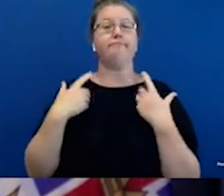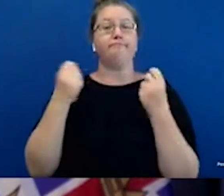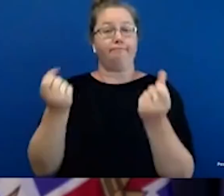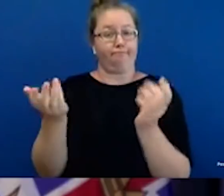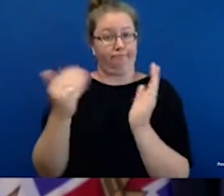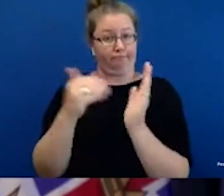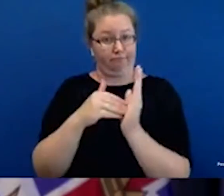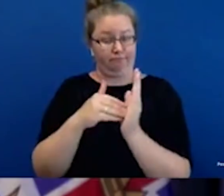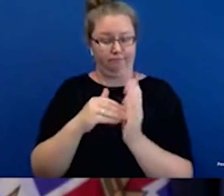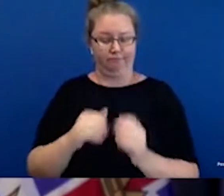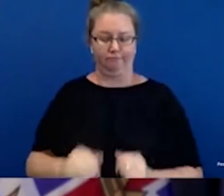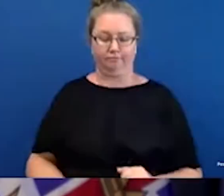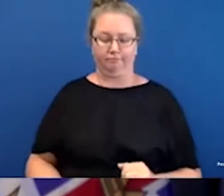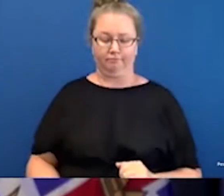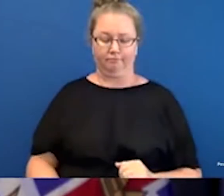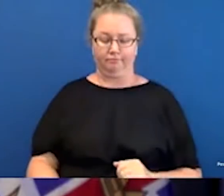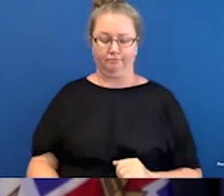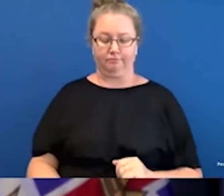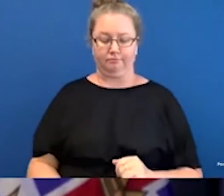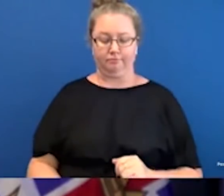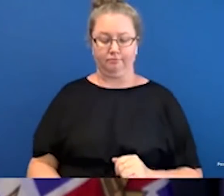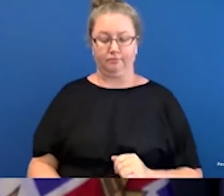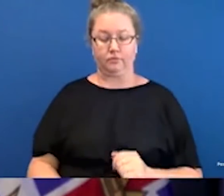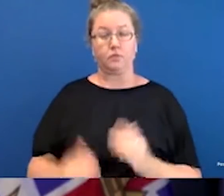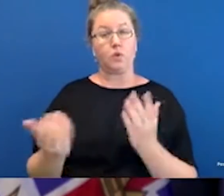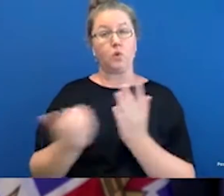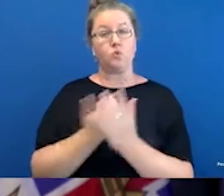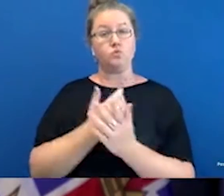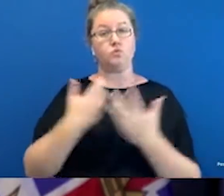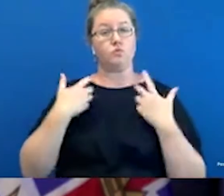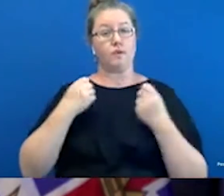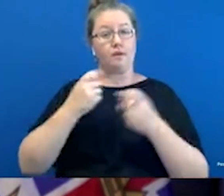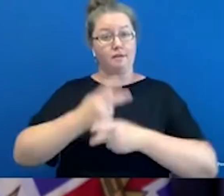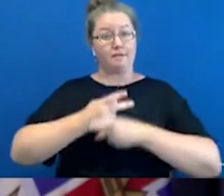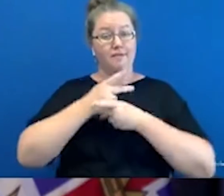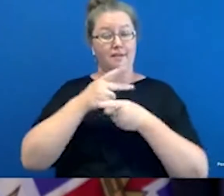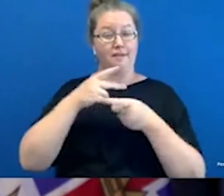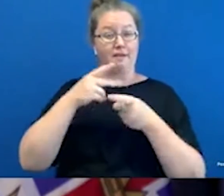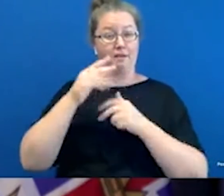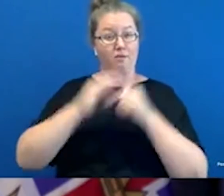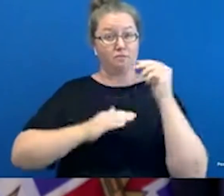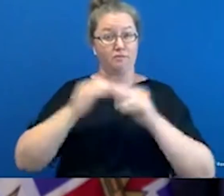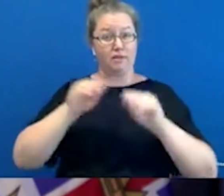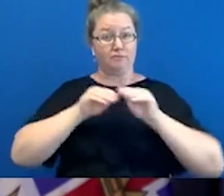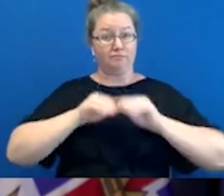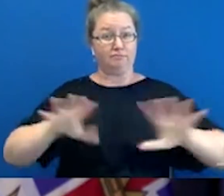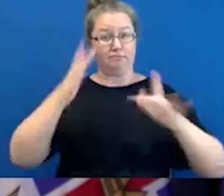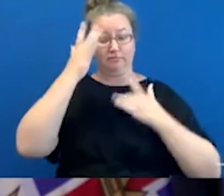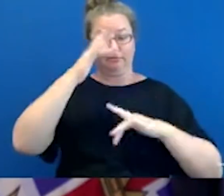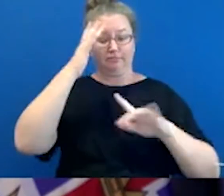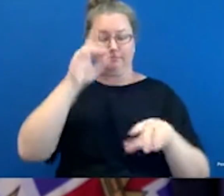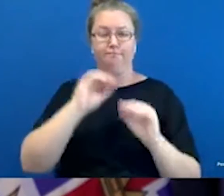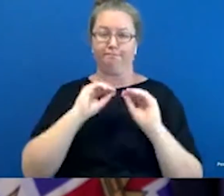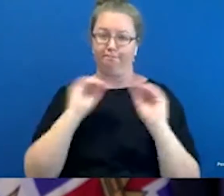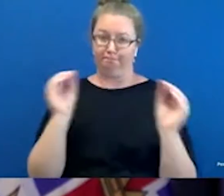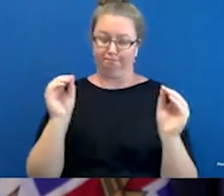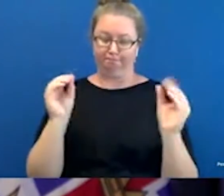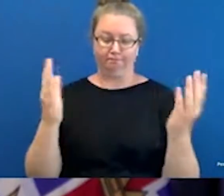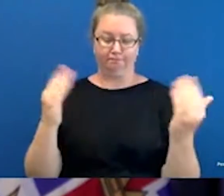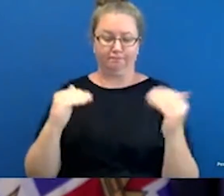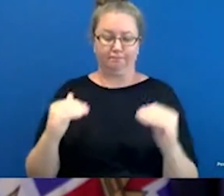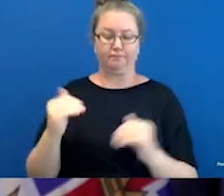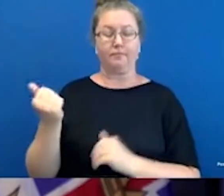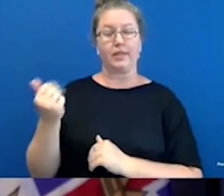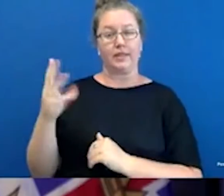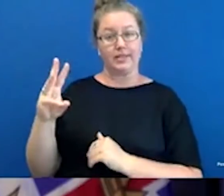people who have recovered from COVID-19. We have no new healthcare outbreaks to report. There are 16